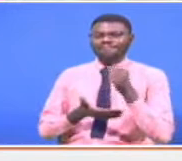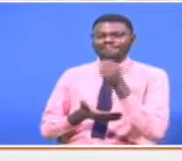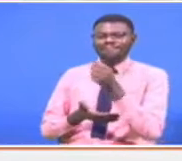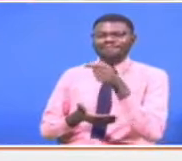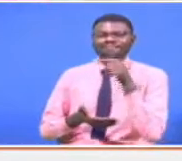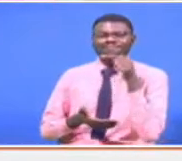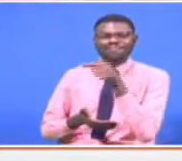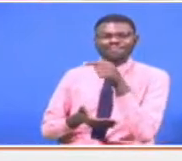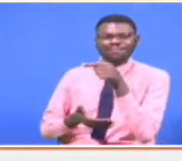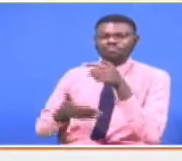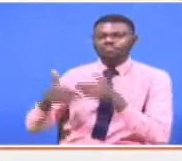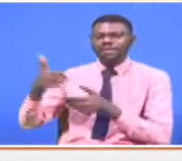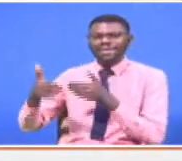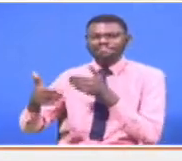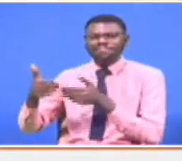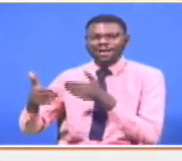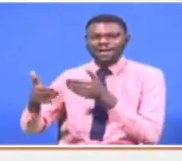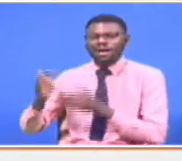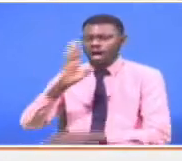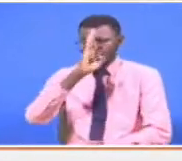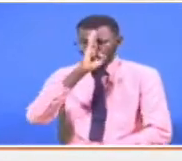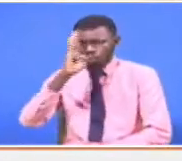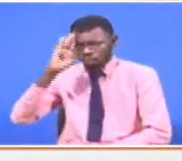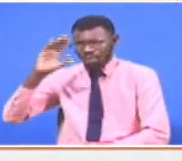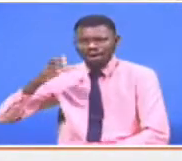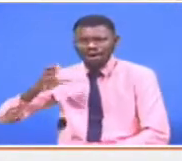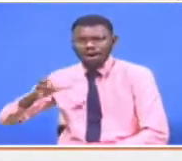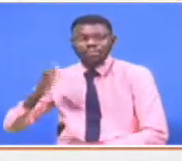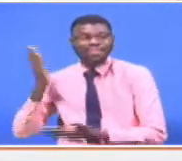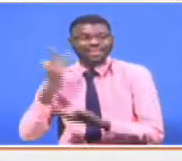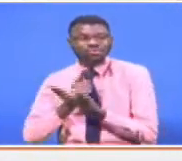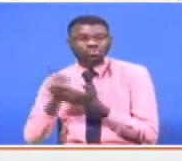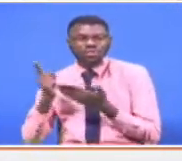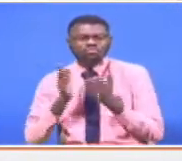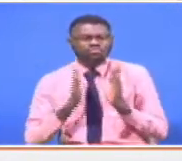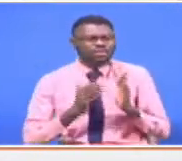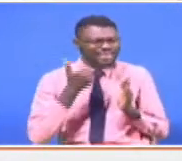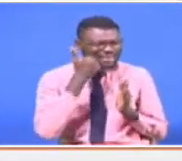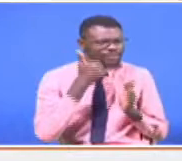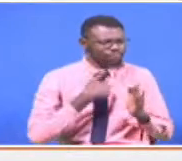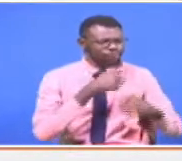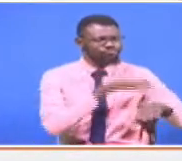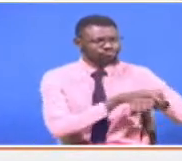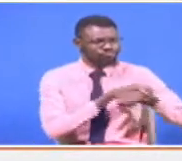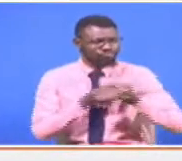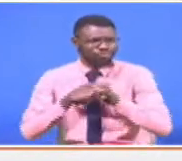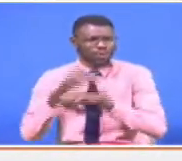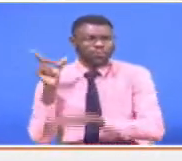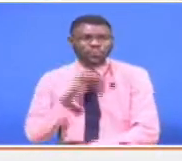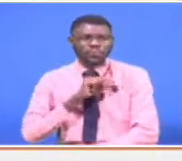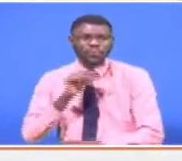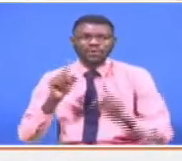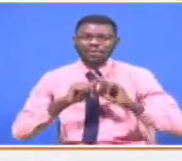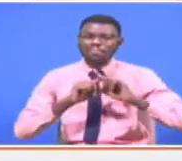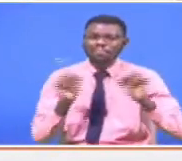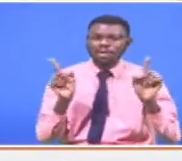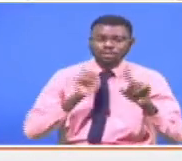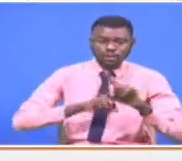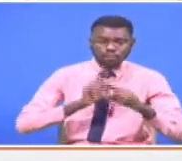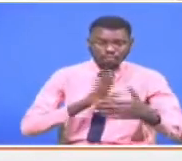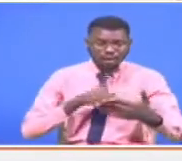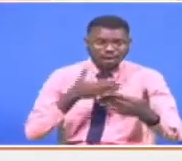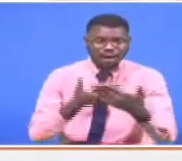county of Bungoma. Nilileta mgonjwa hapa last week, lakini vile, nipo vile nilifika